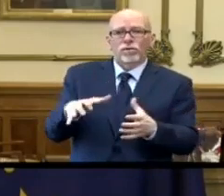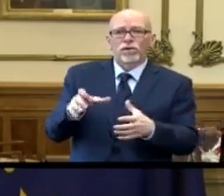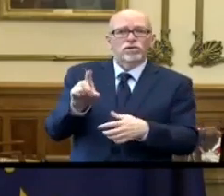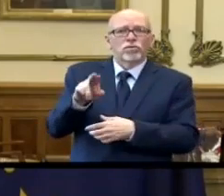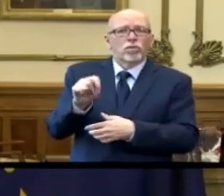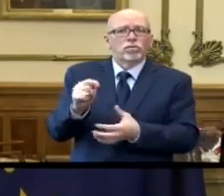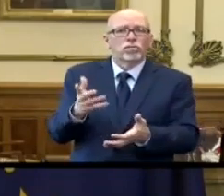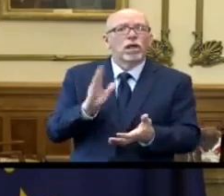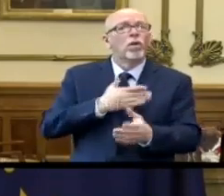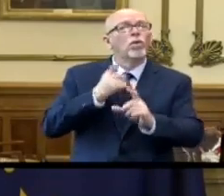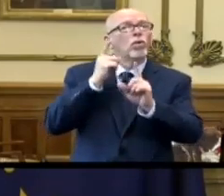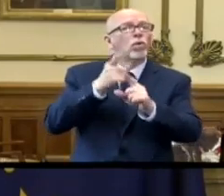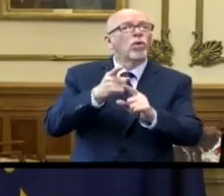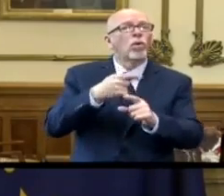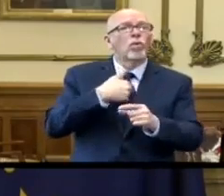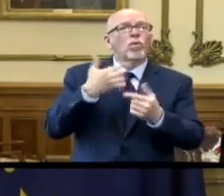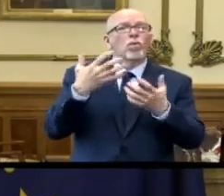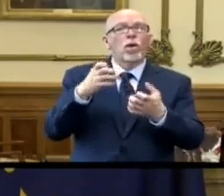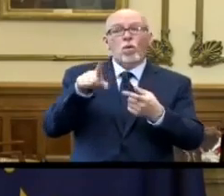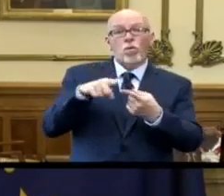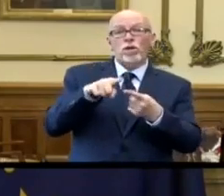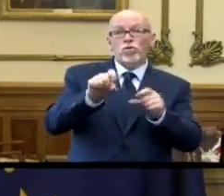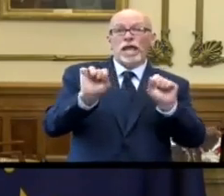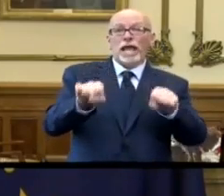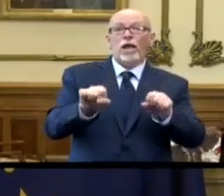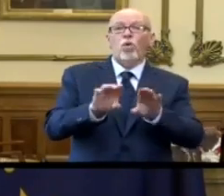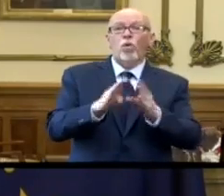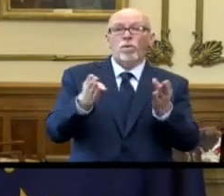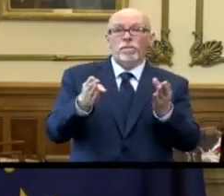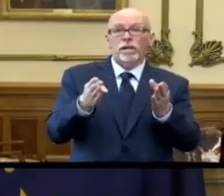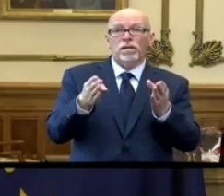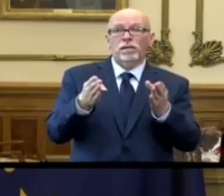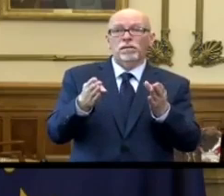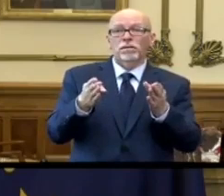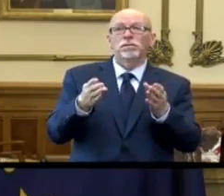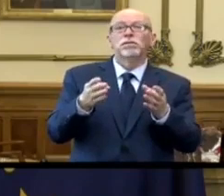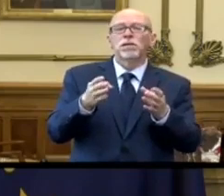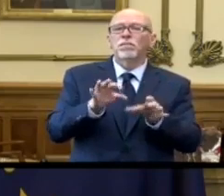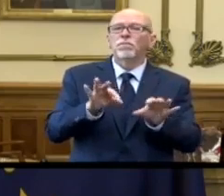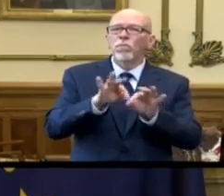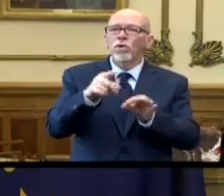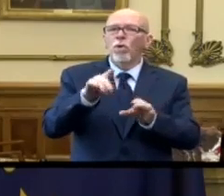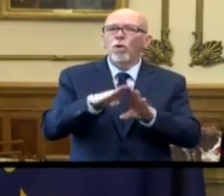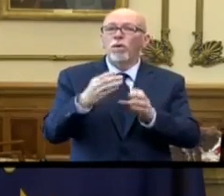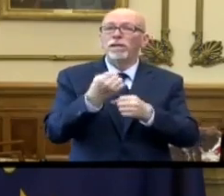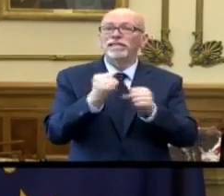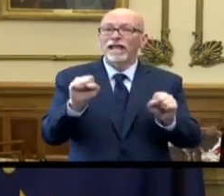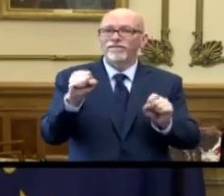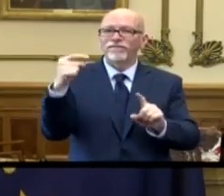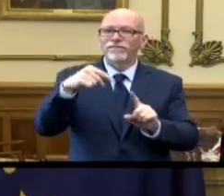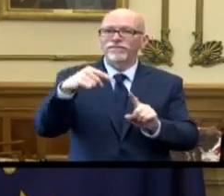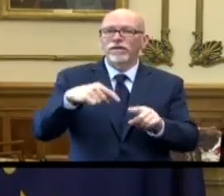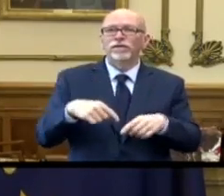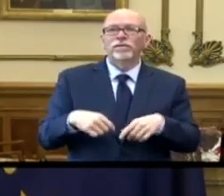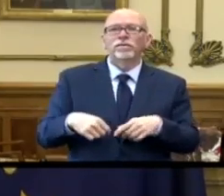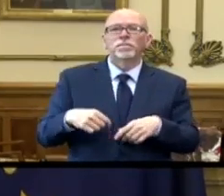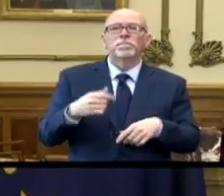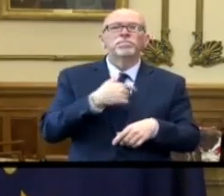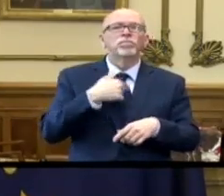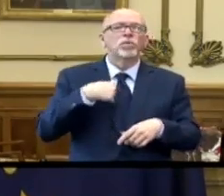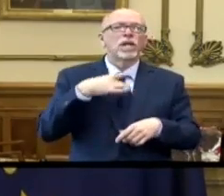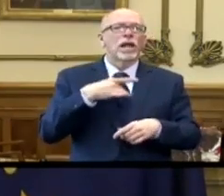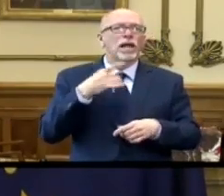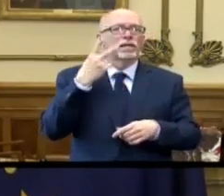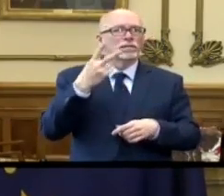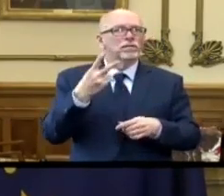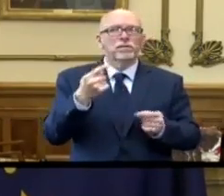our goal is to, when folks can open, it's how they open, again, safely. We'd like to see,